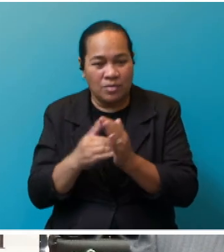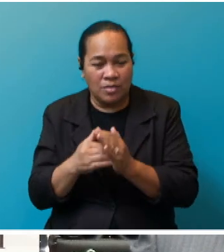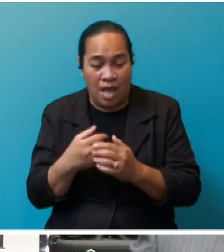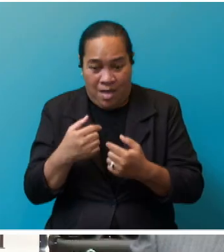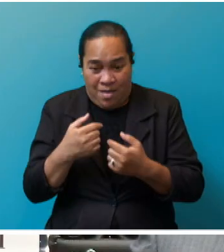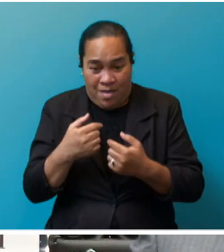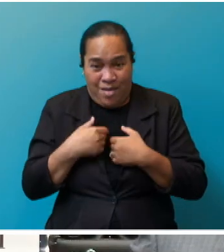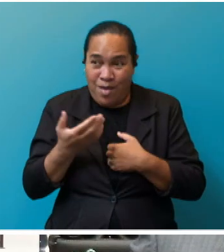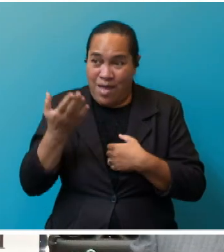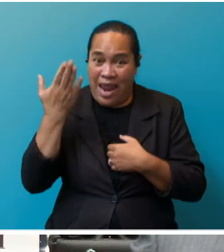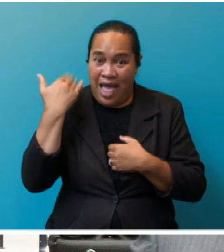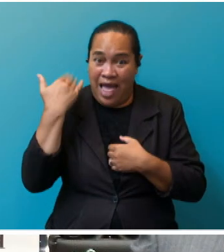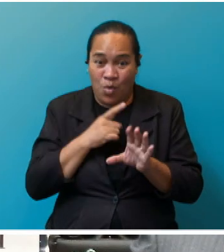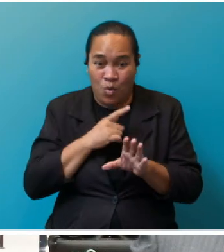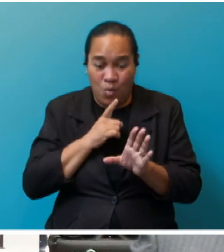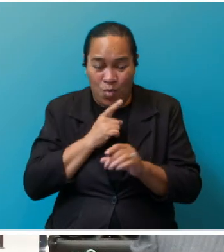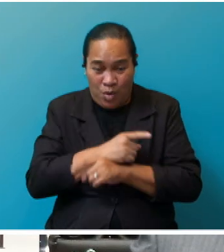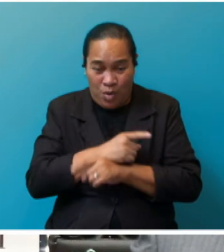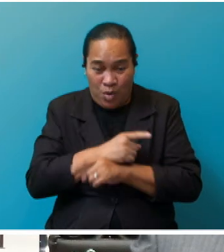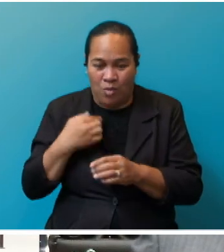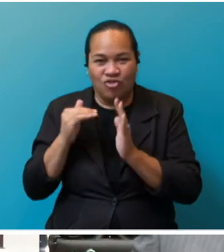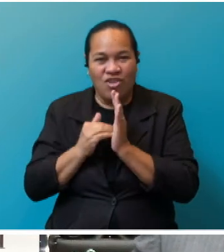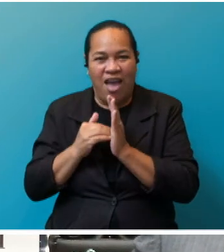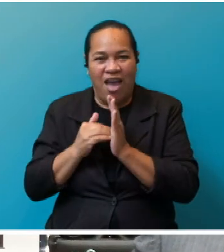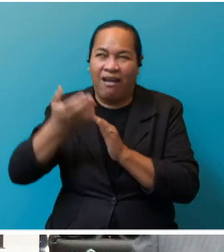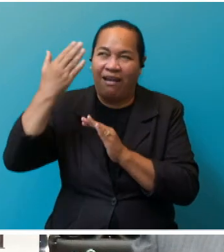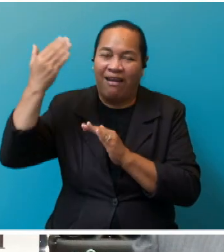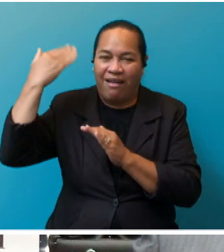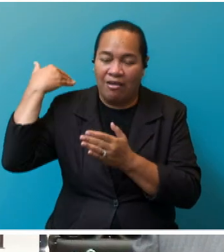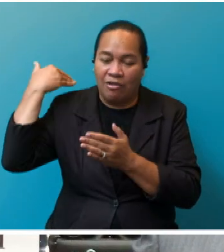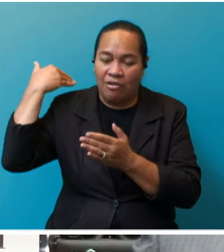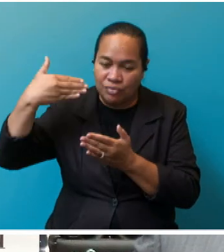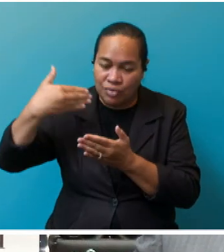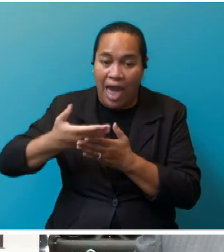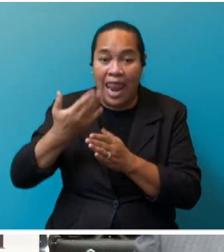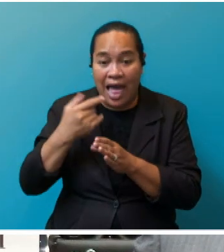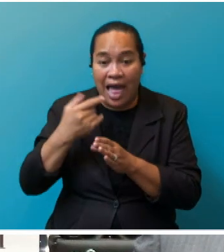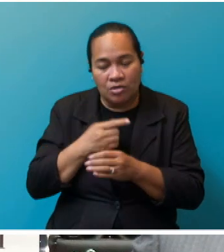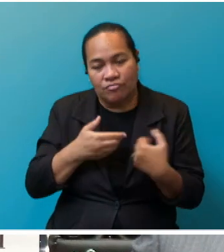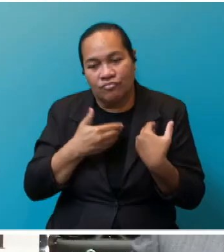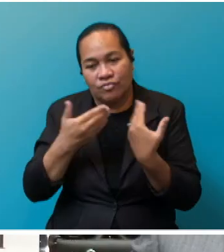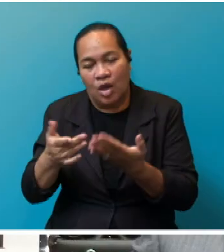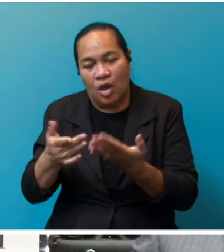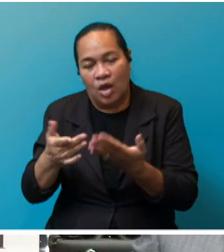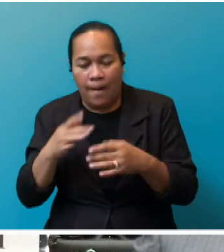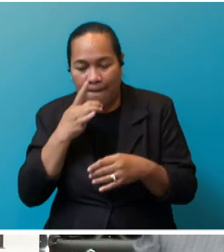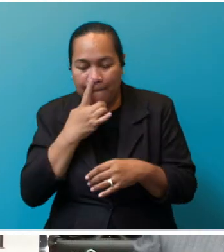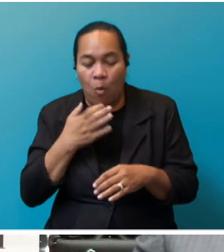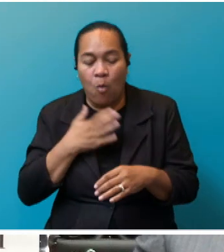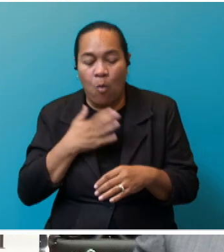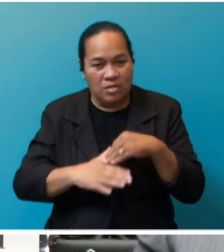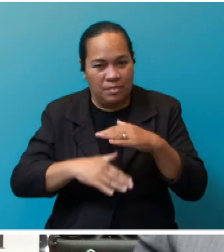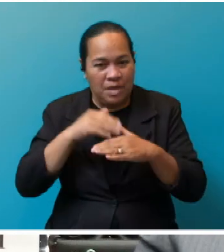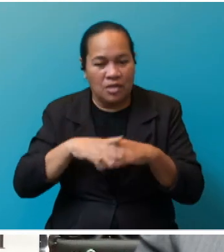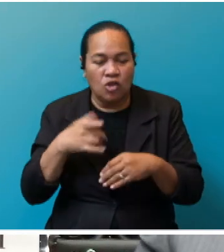until last week. And when I assumed the chairmanship, our shared vision was clear: to build a Pacific tourism that is sustainable, inclusive,